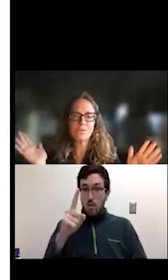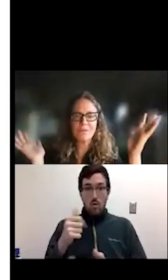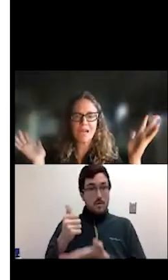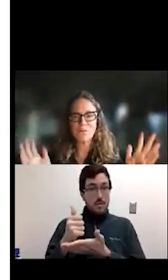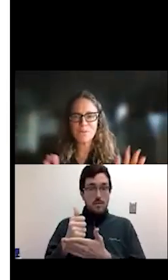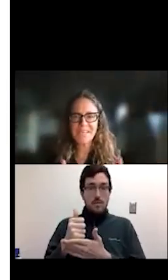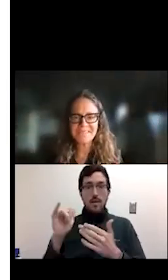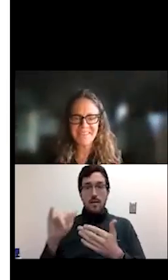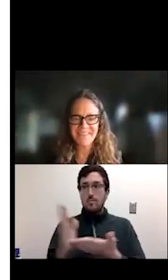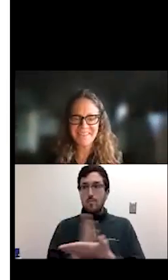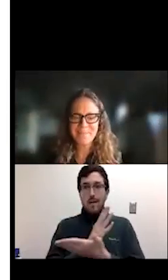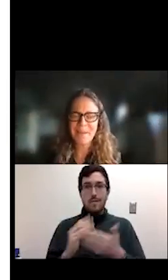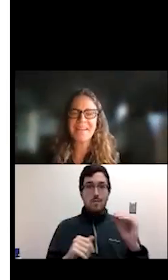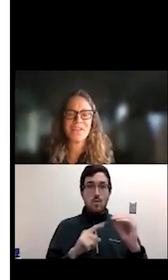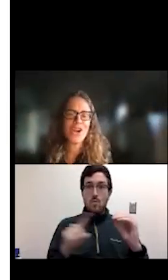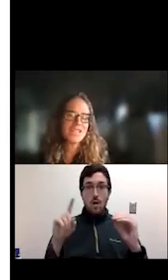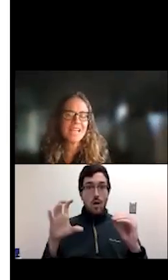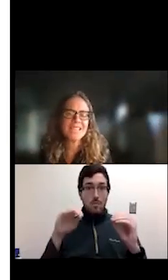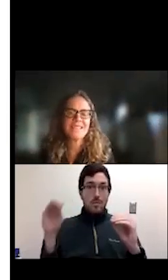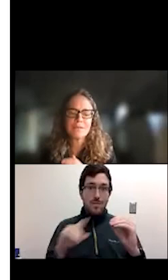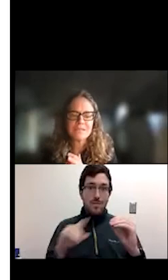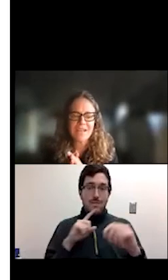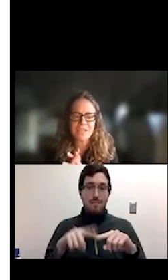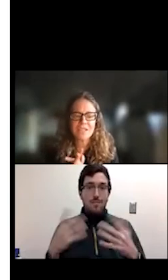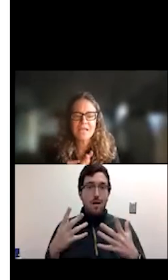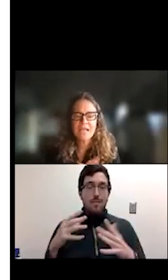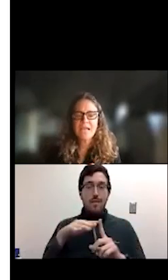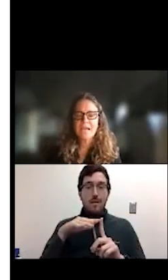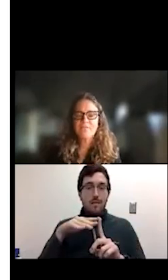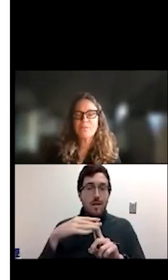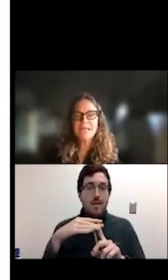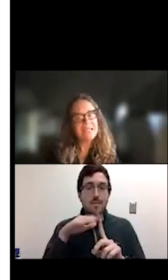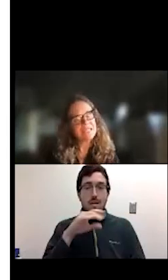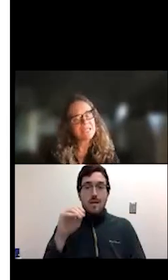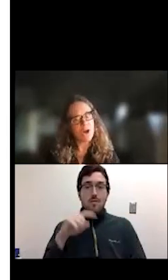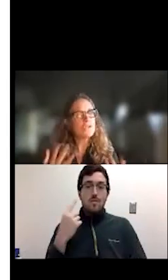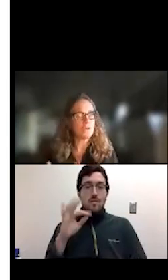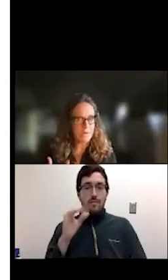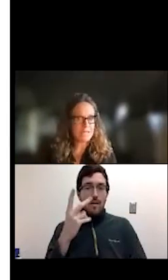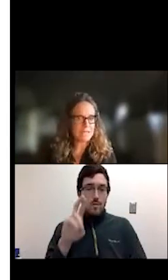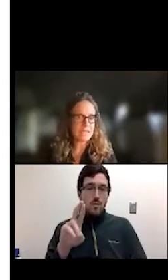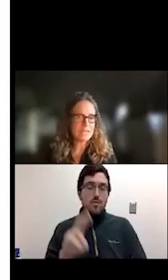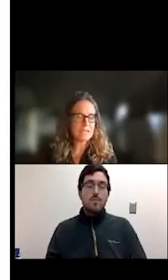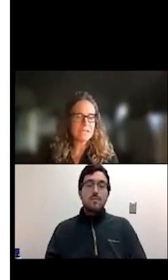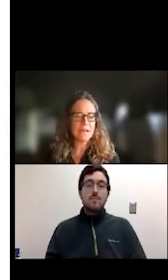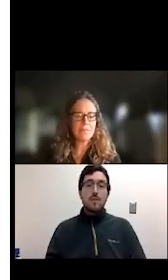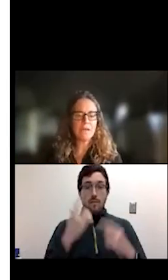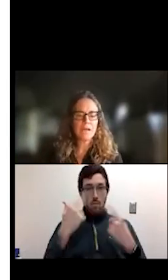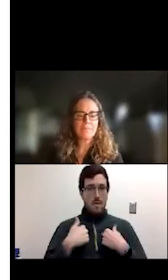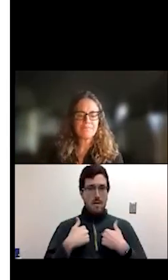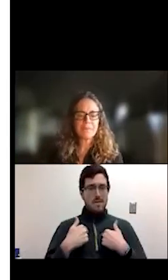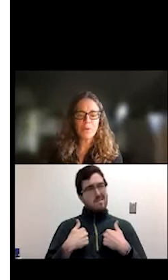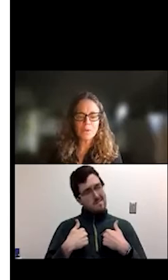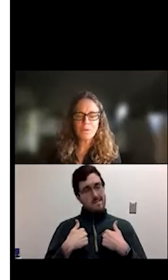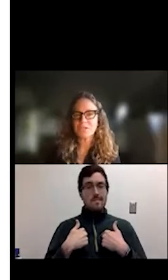0 to 100%, depending on the context and the risk factor. And for me, this also raises